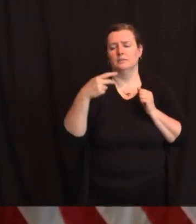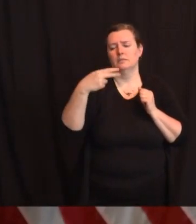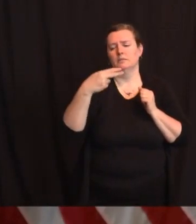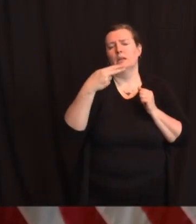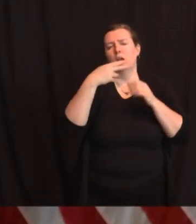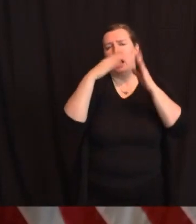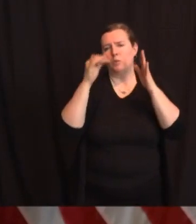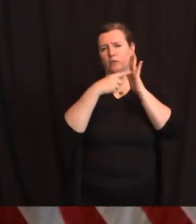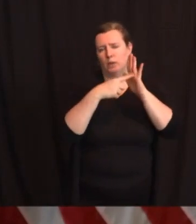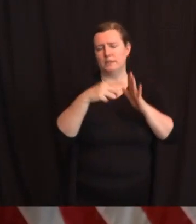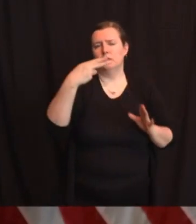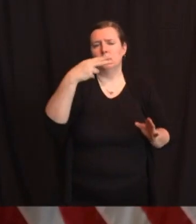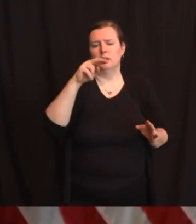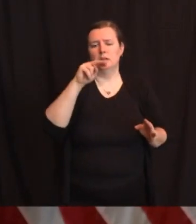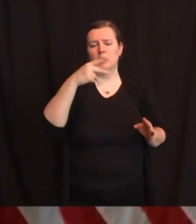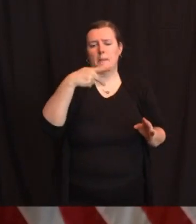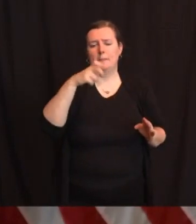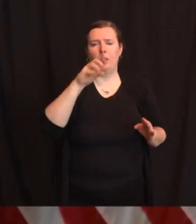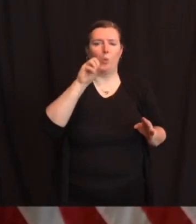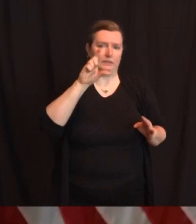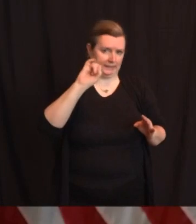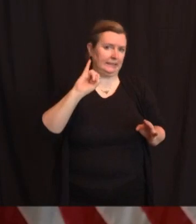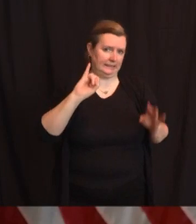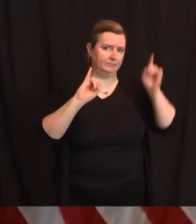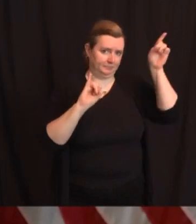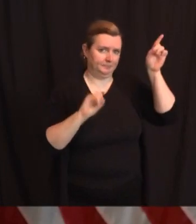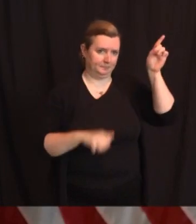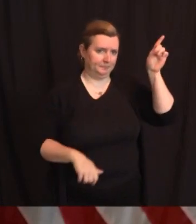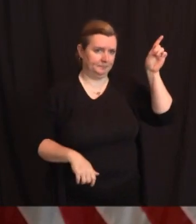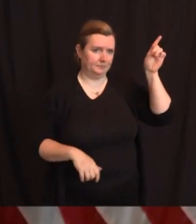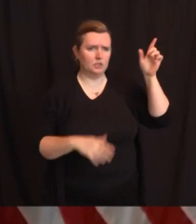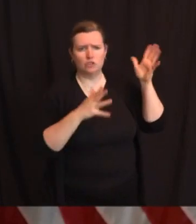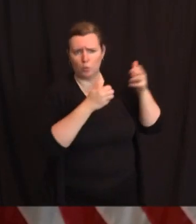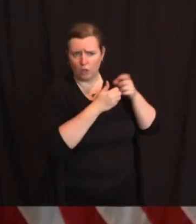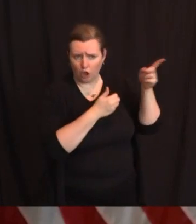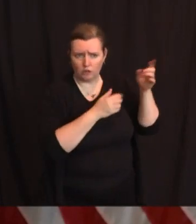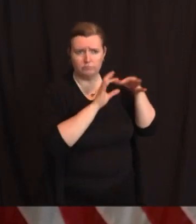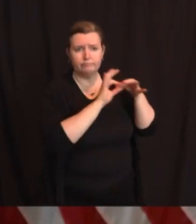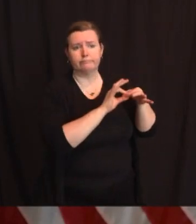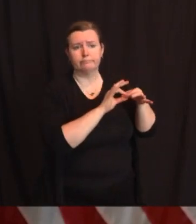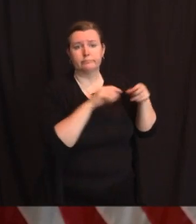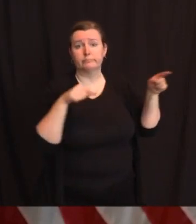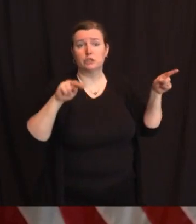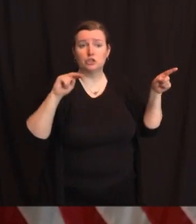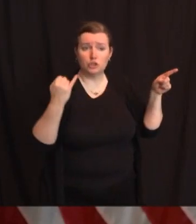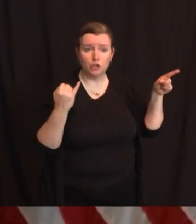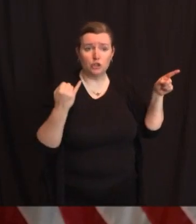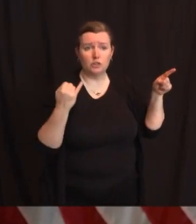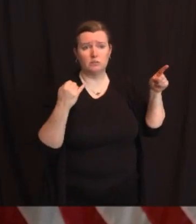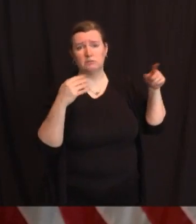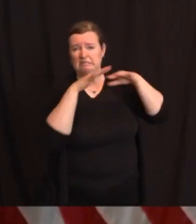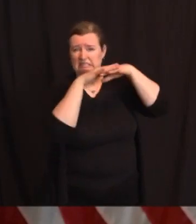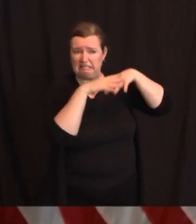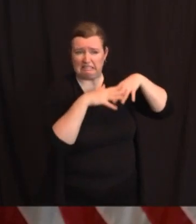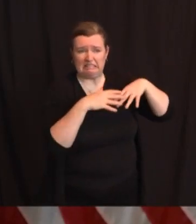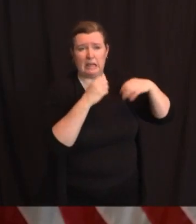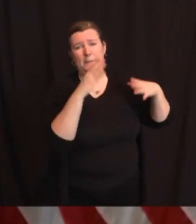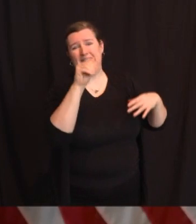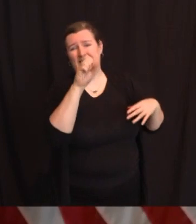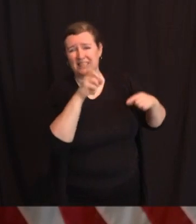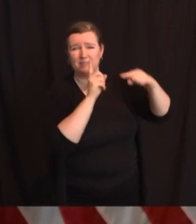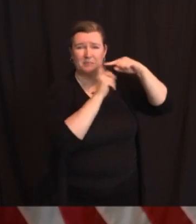has the right formula, by the way, including our population and the burden of cases. And I think I might have been the